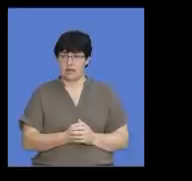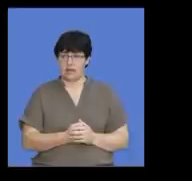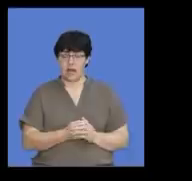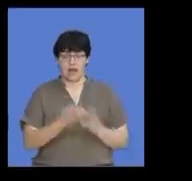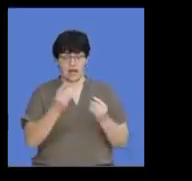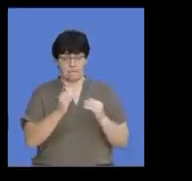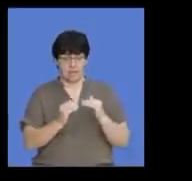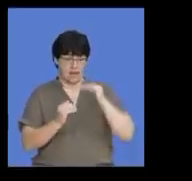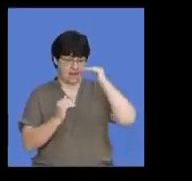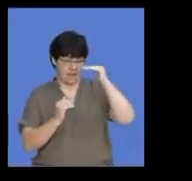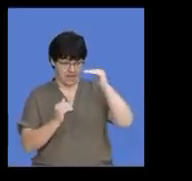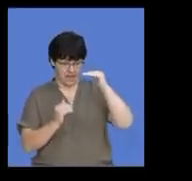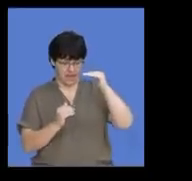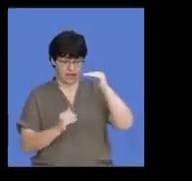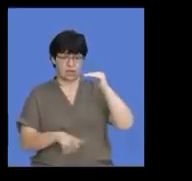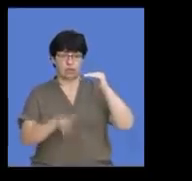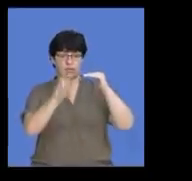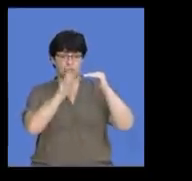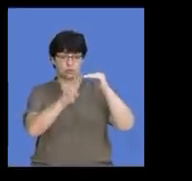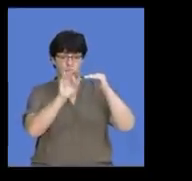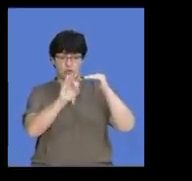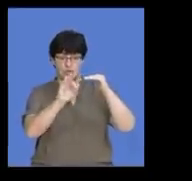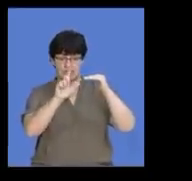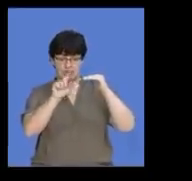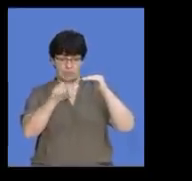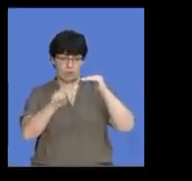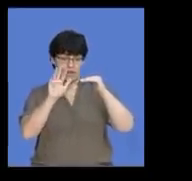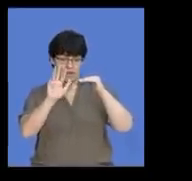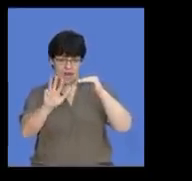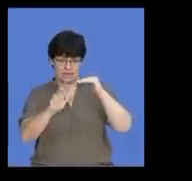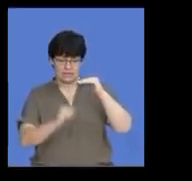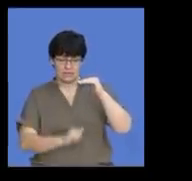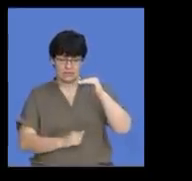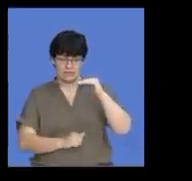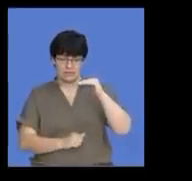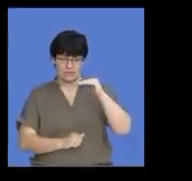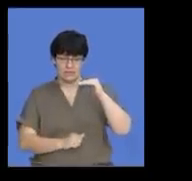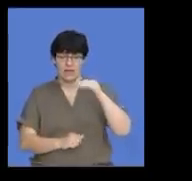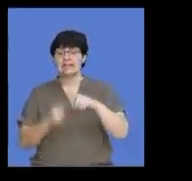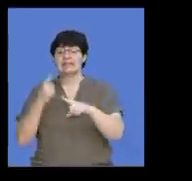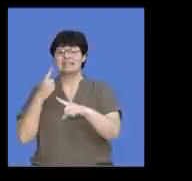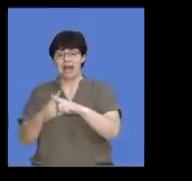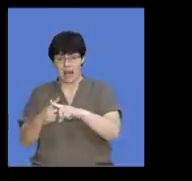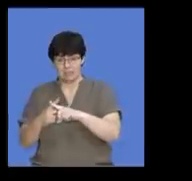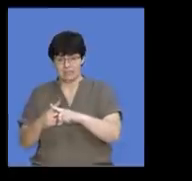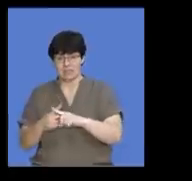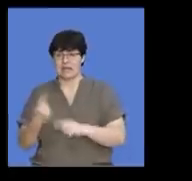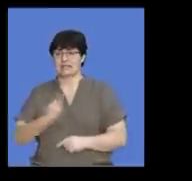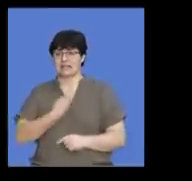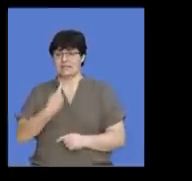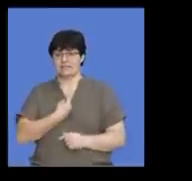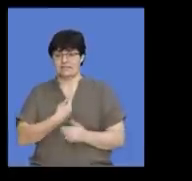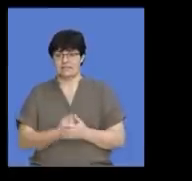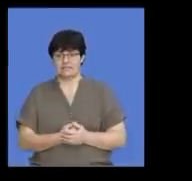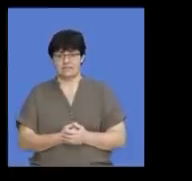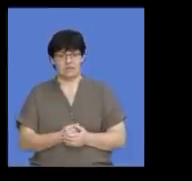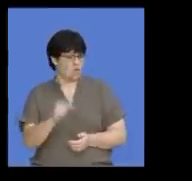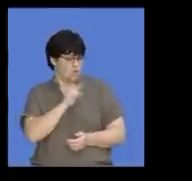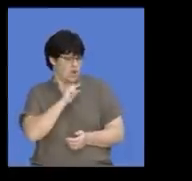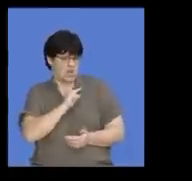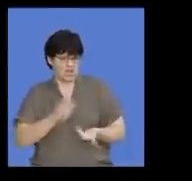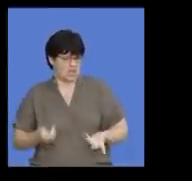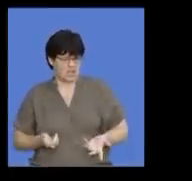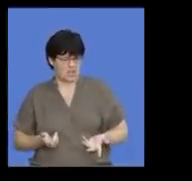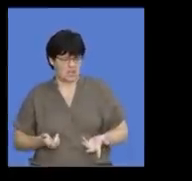numerator, which in this case is 237.9, and multiply it by itself. Why do I do